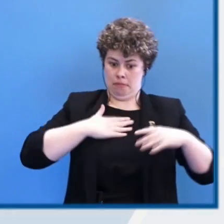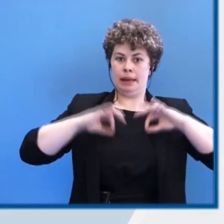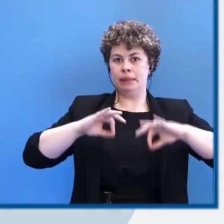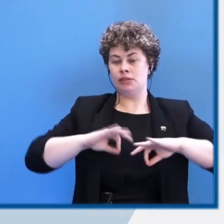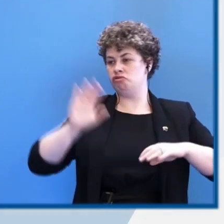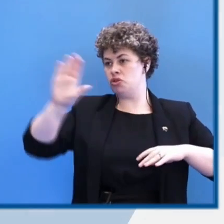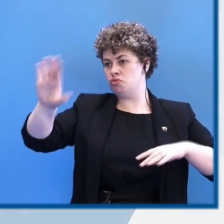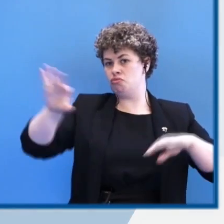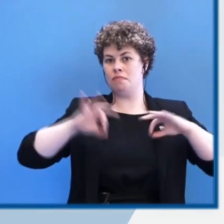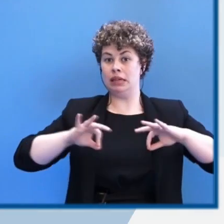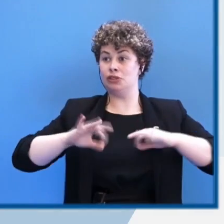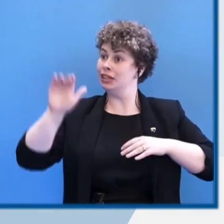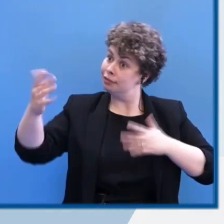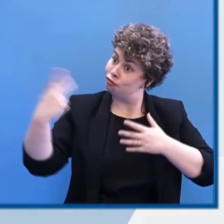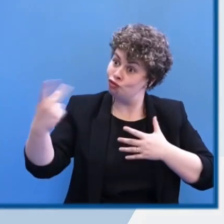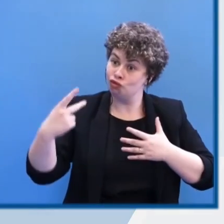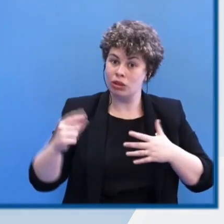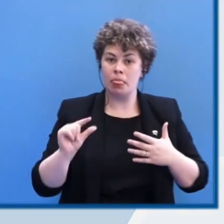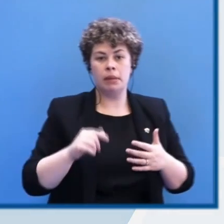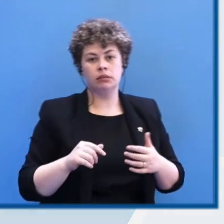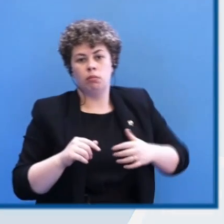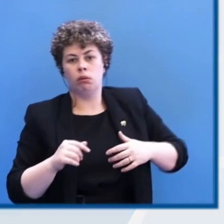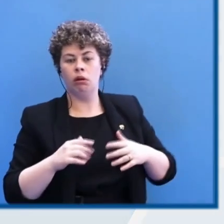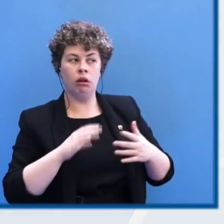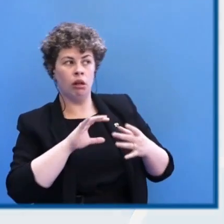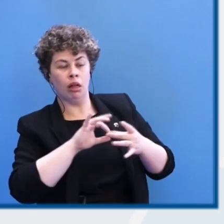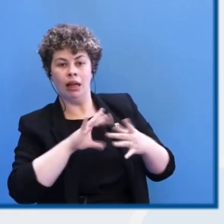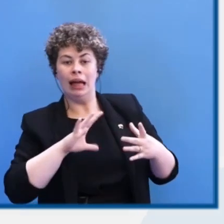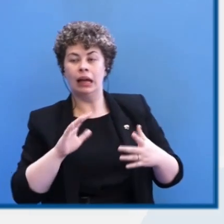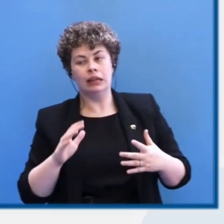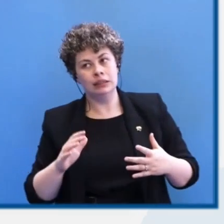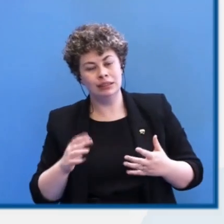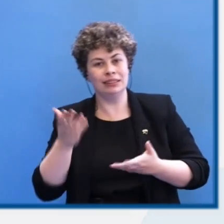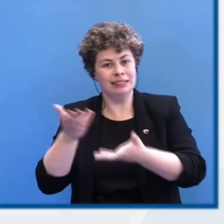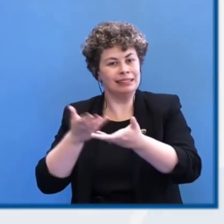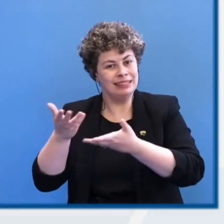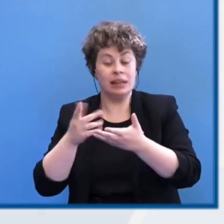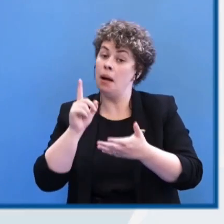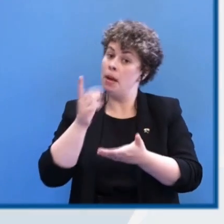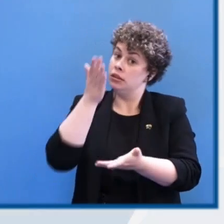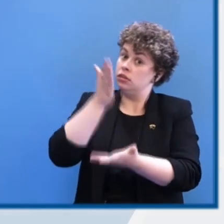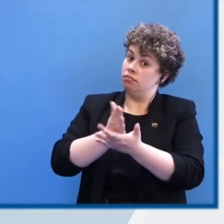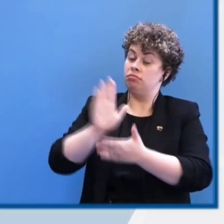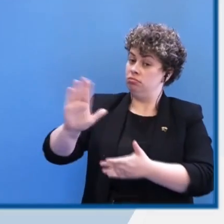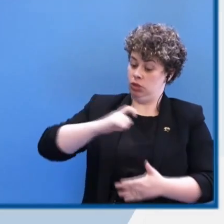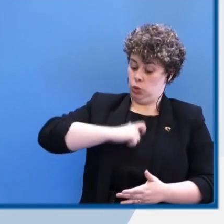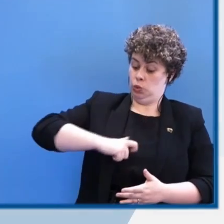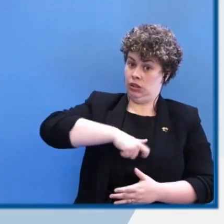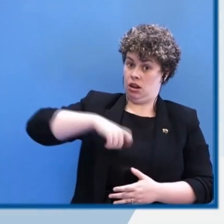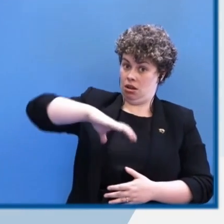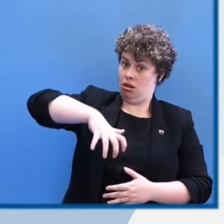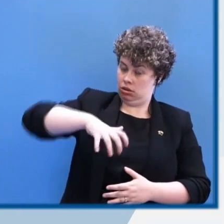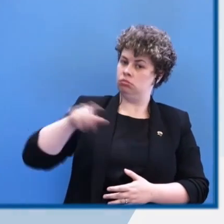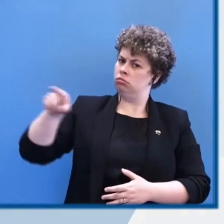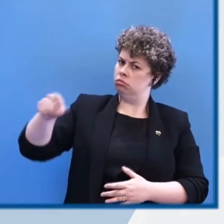other ministries as well. But I think the points made about the legal basis for cooperation and the system that